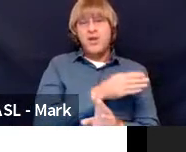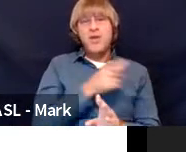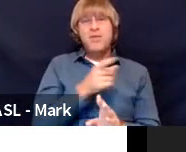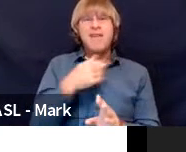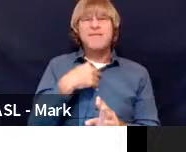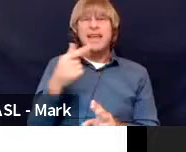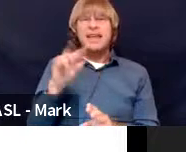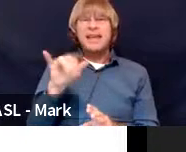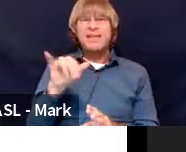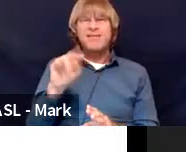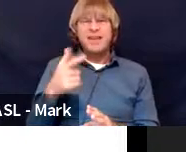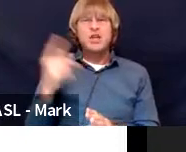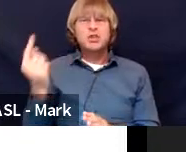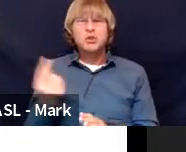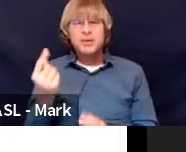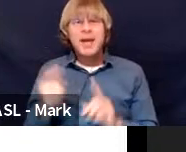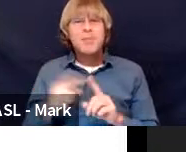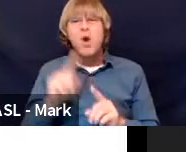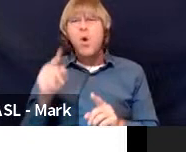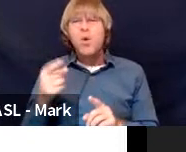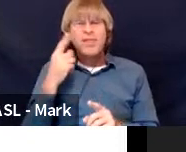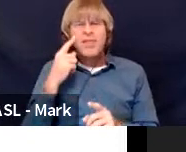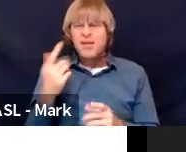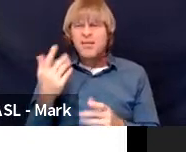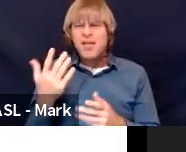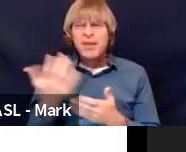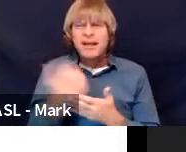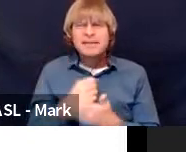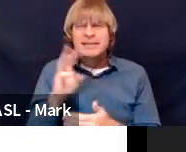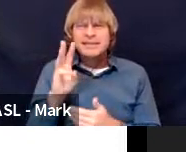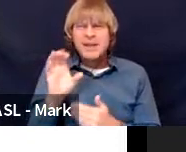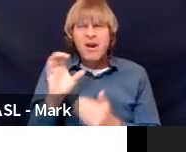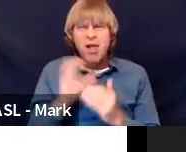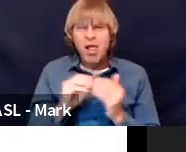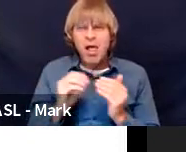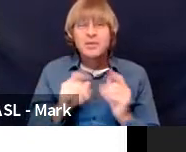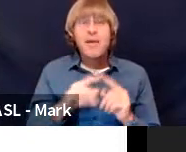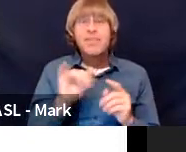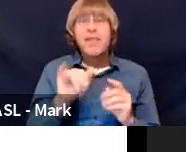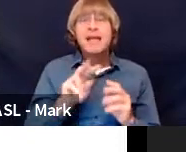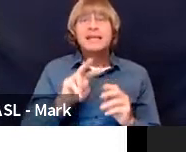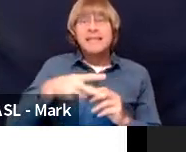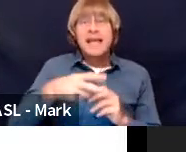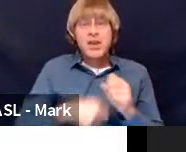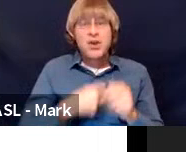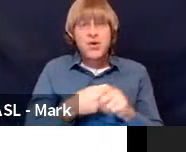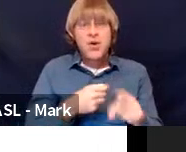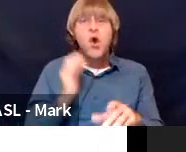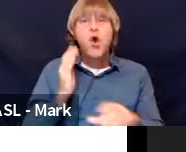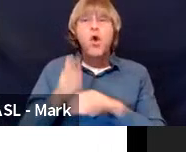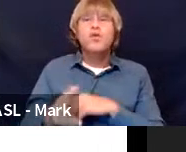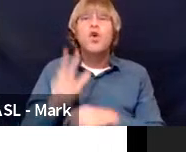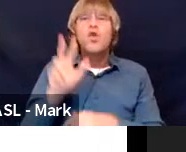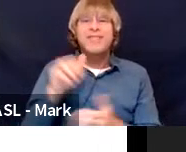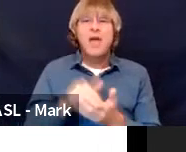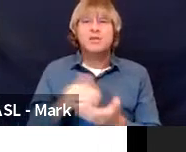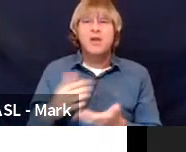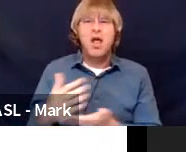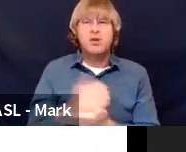Tuesday, and they had only made, I think, like $600. But the year that we did this, they made over $3,000.